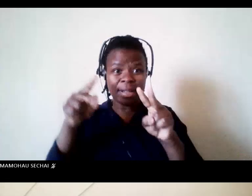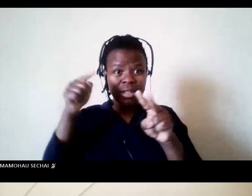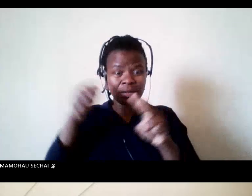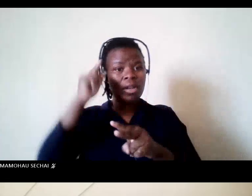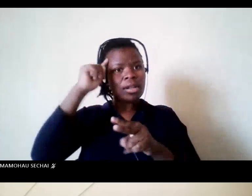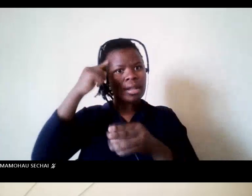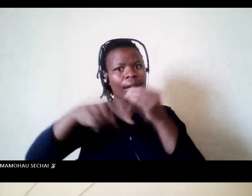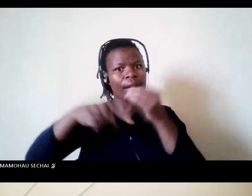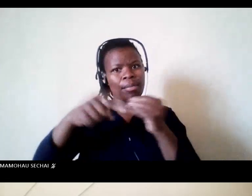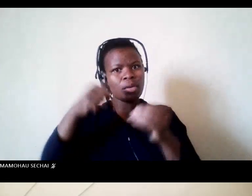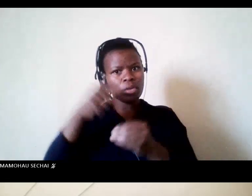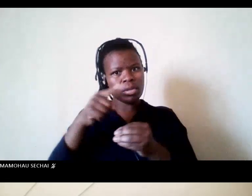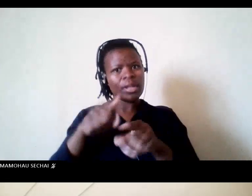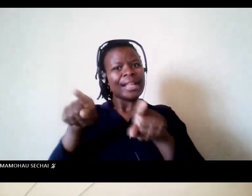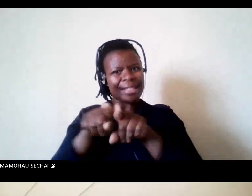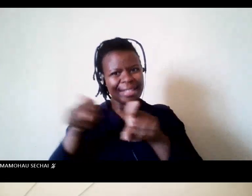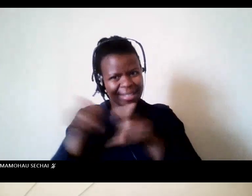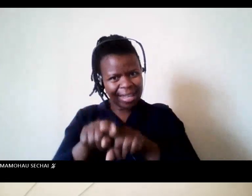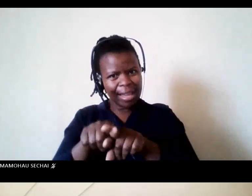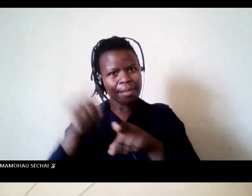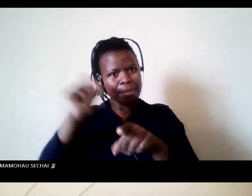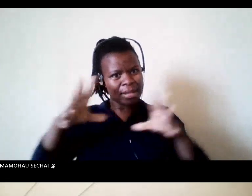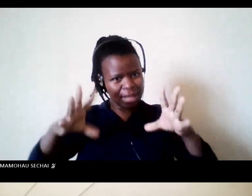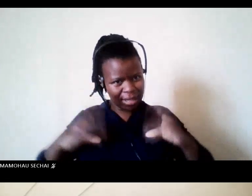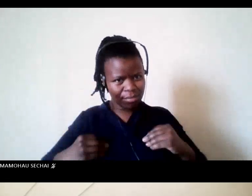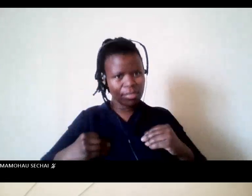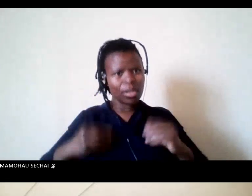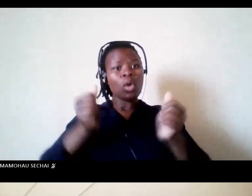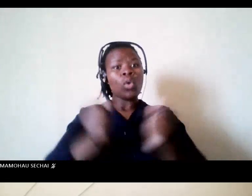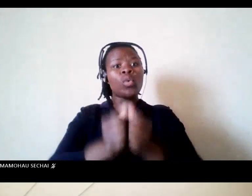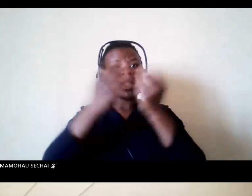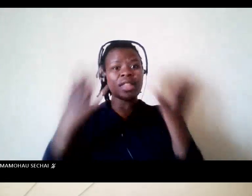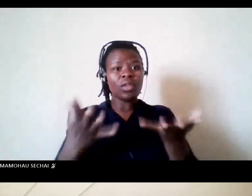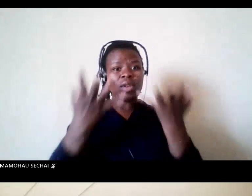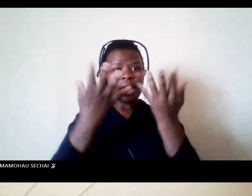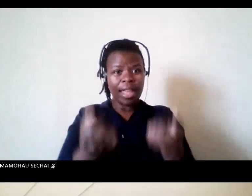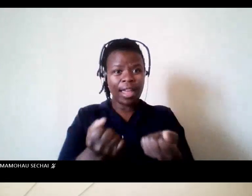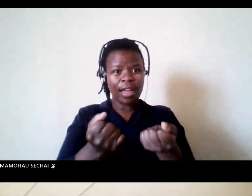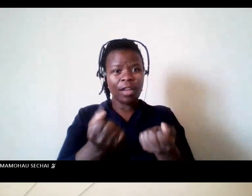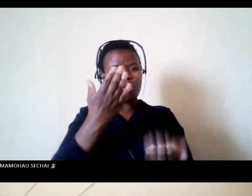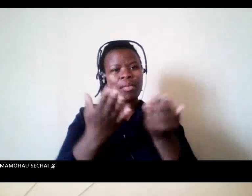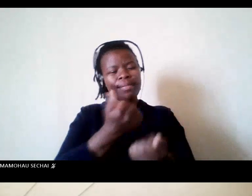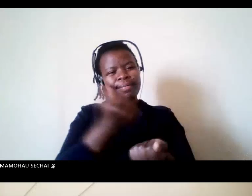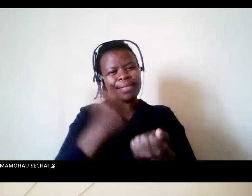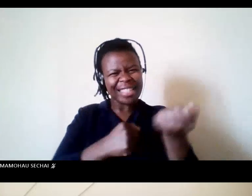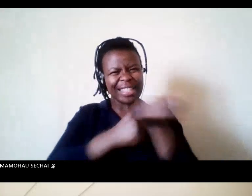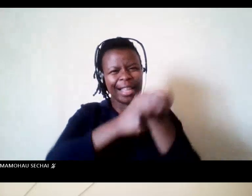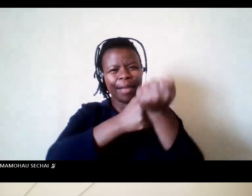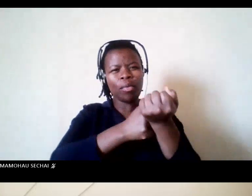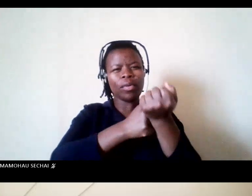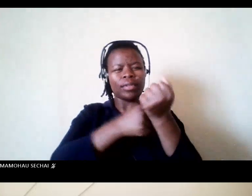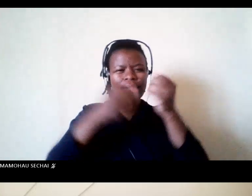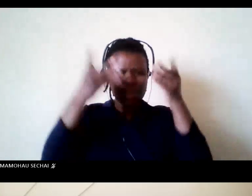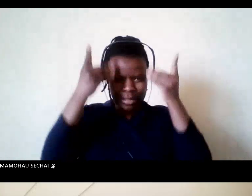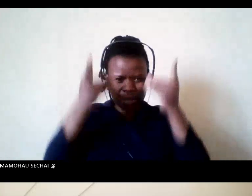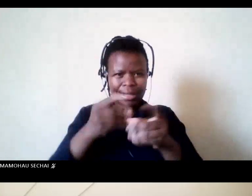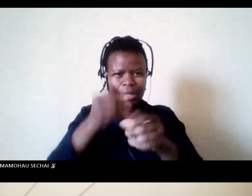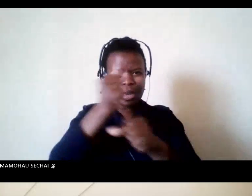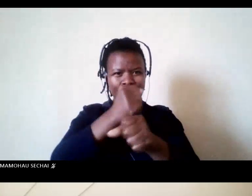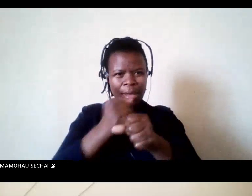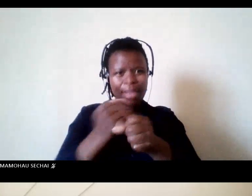without, and that's accepted, without having some sort of supported decision making happening there,